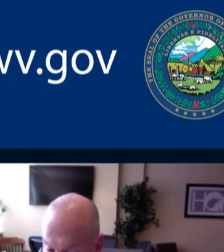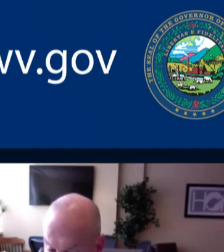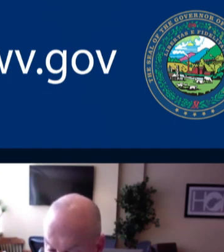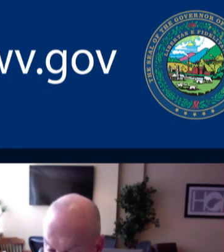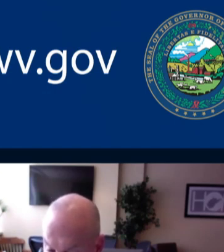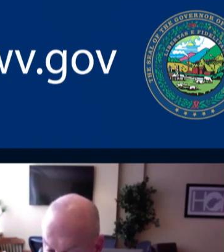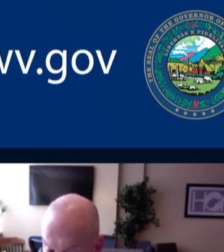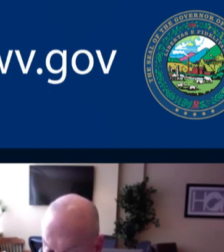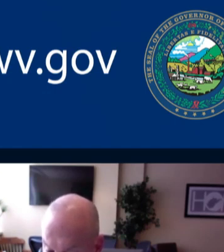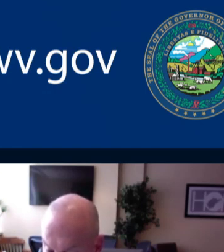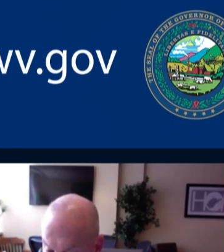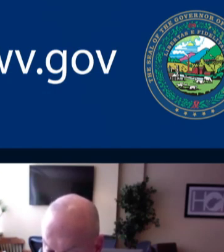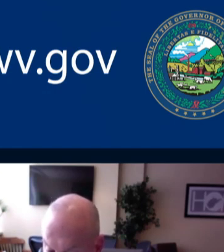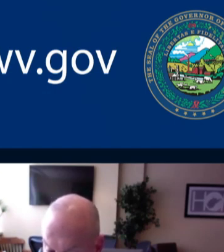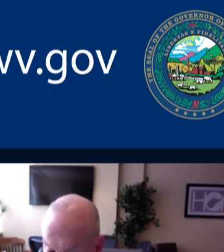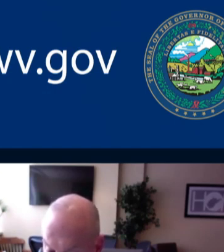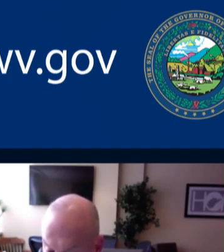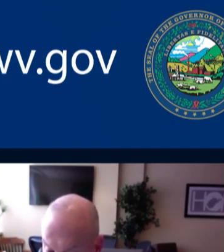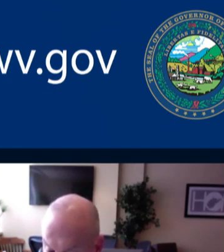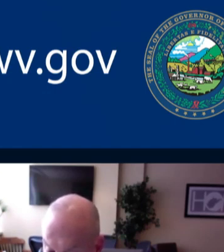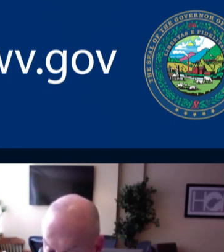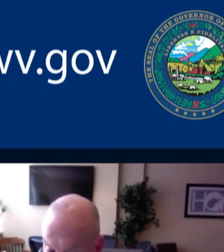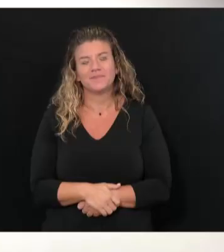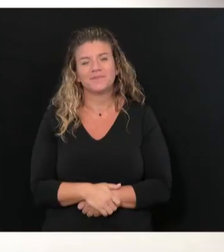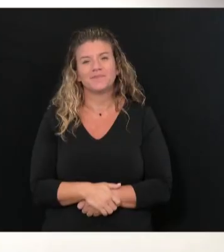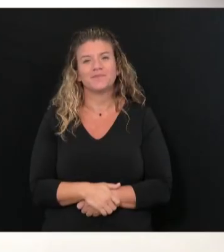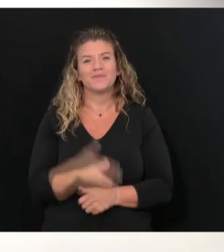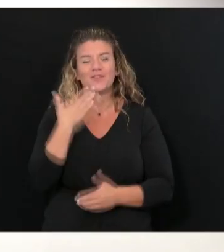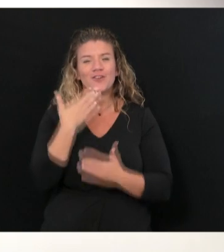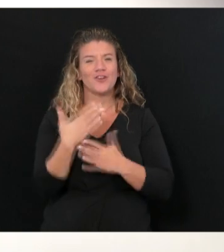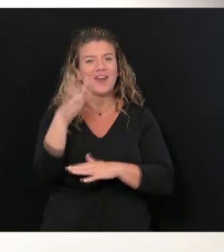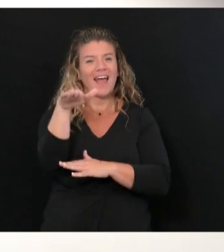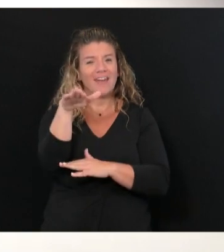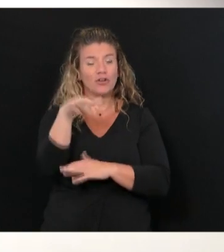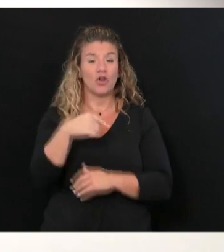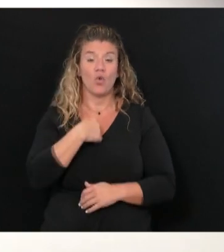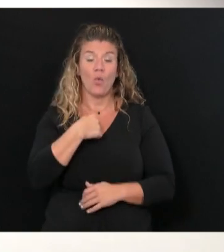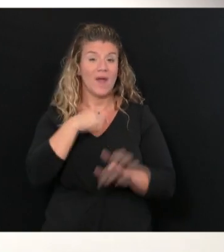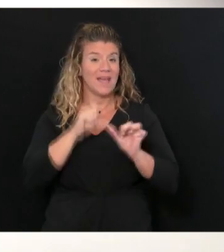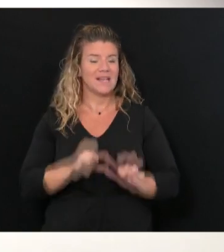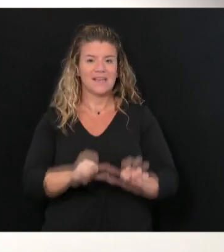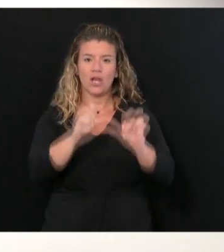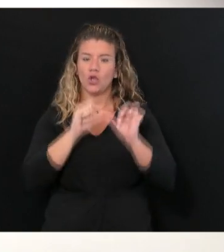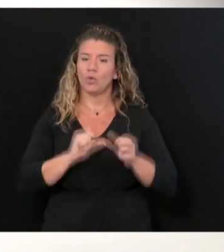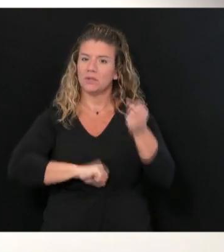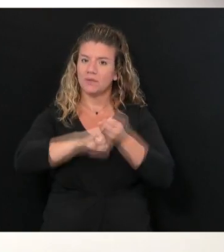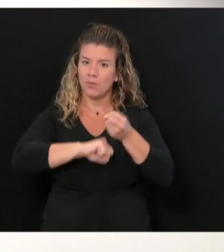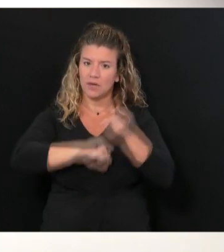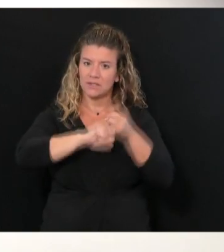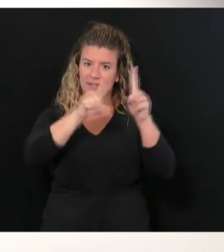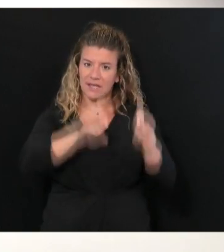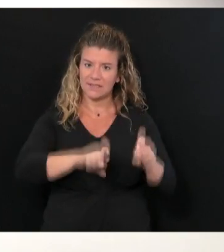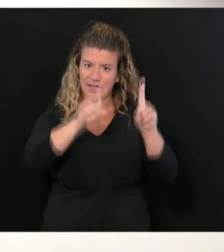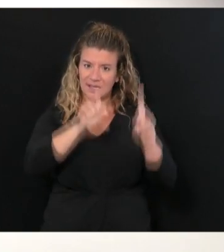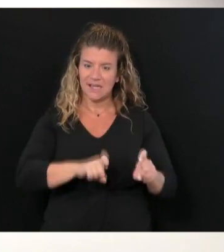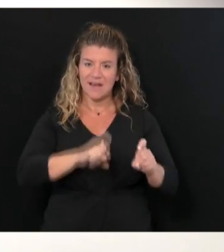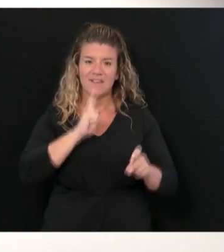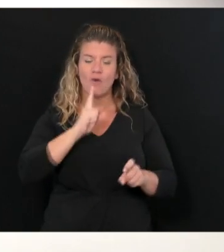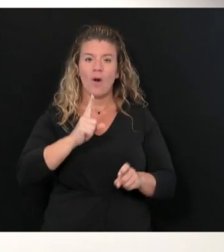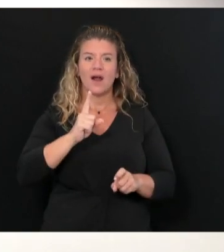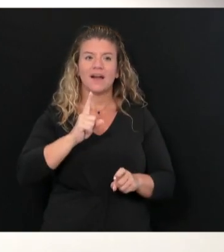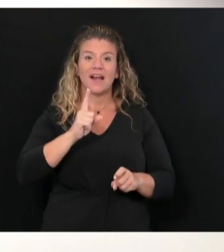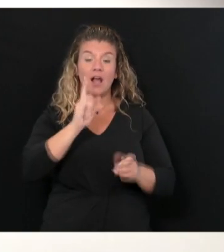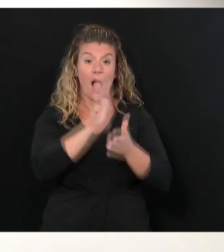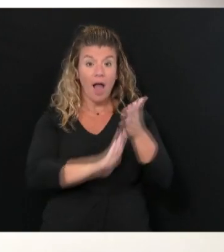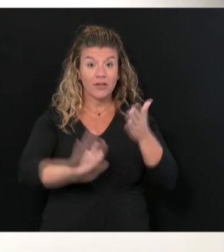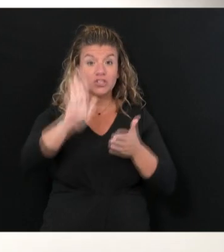Guard. Good afternoon. We continue missions in supporting testing, particularly for higher education,